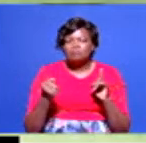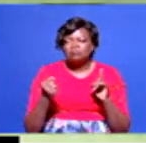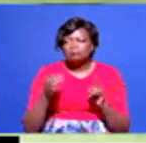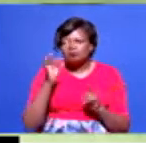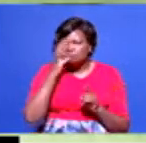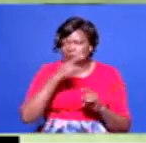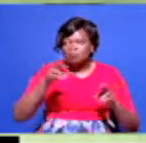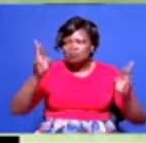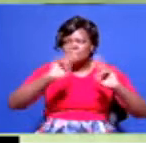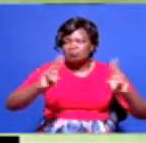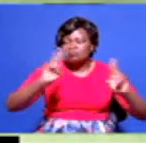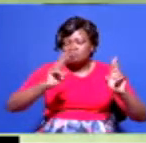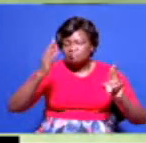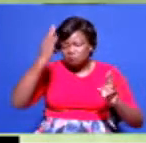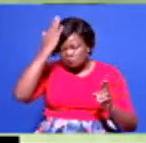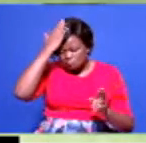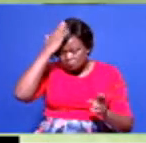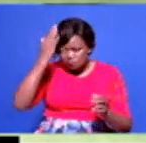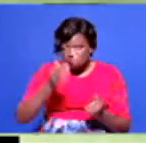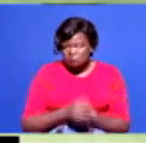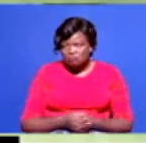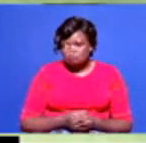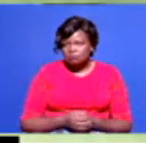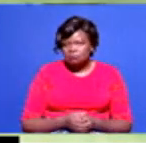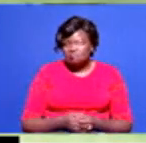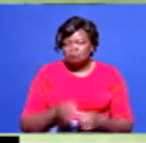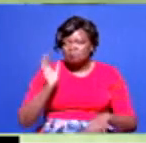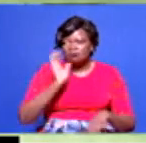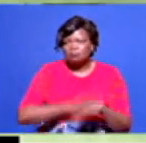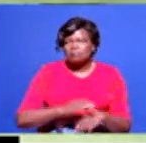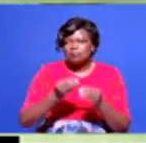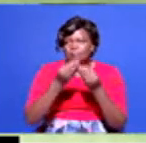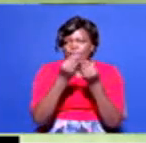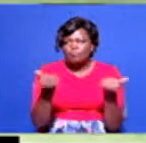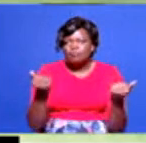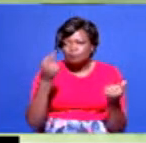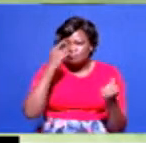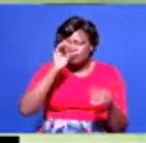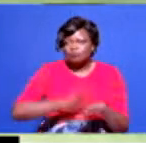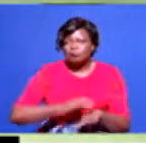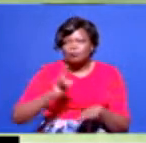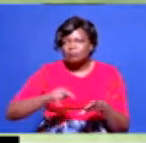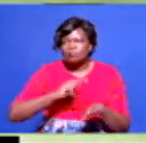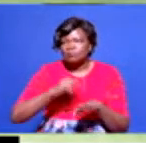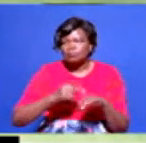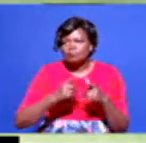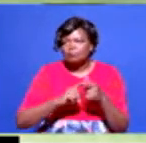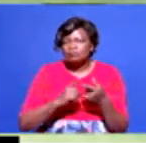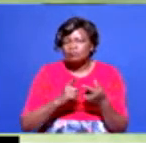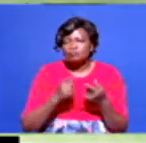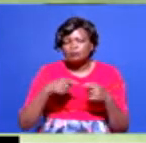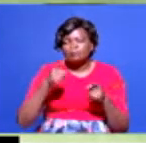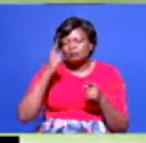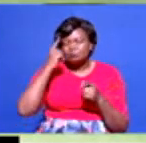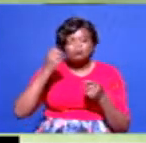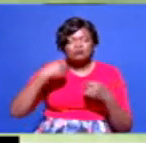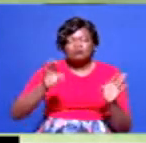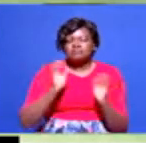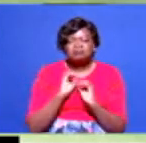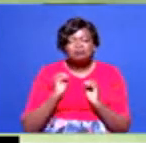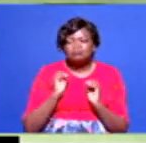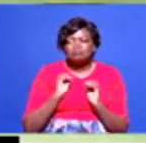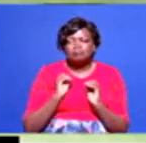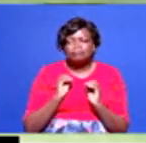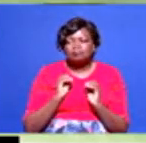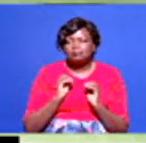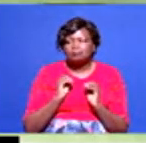to humbly seek a solution for the good of this nation. And he didn't think he was a loser or a gainer. He